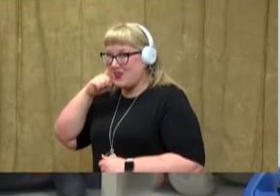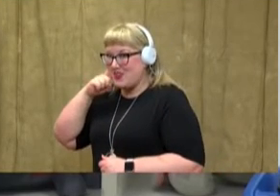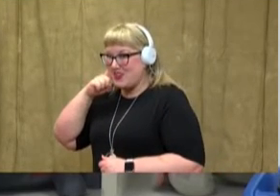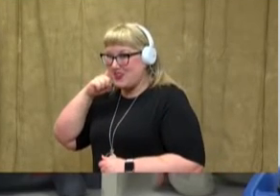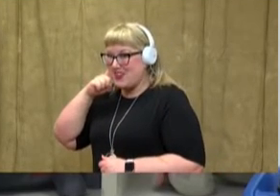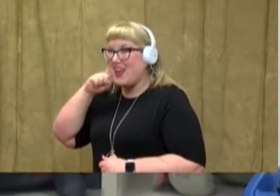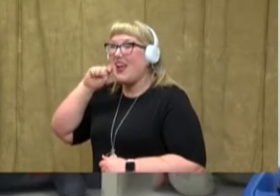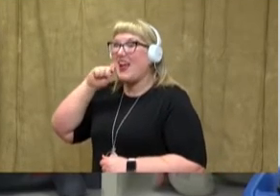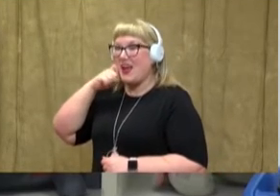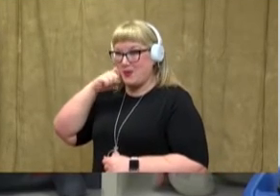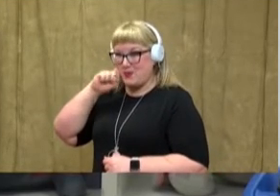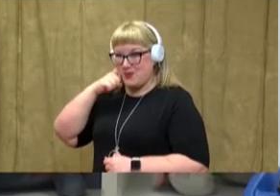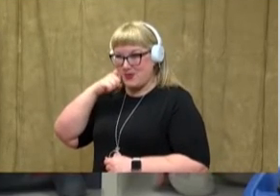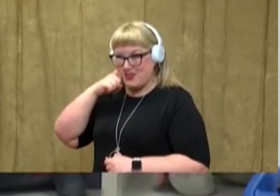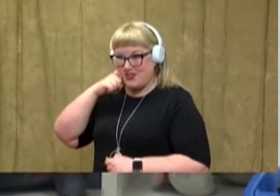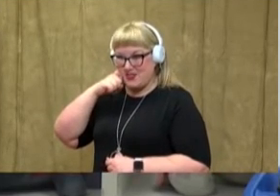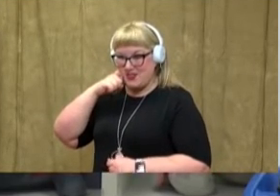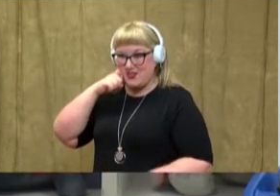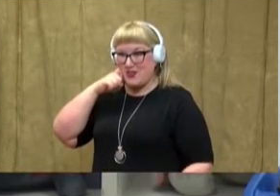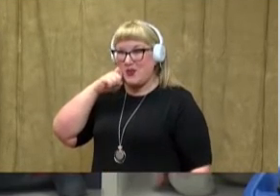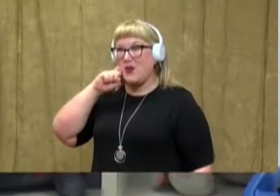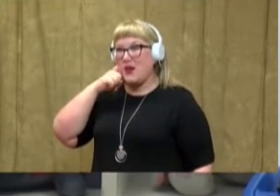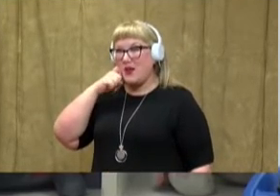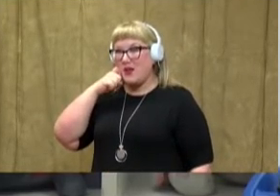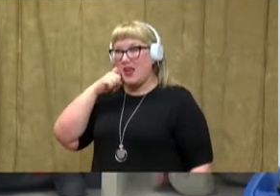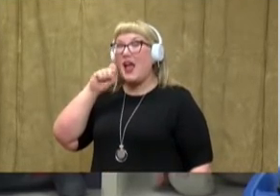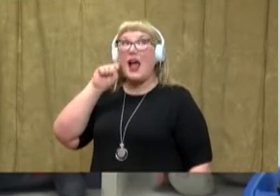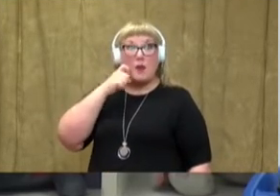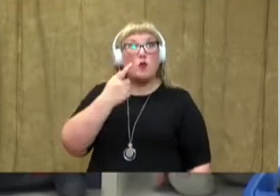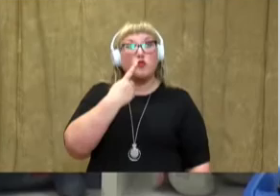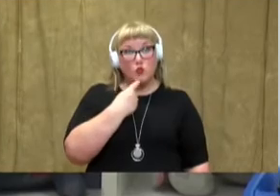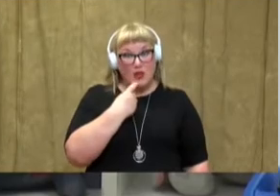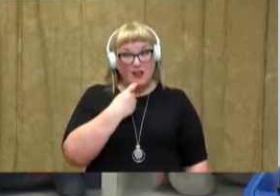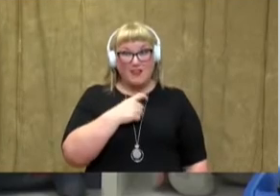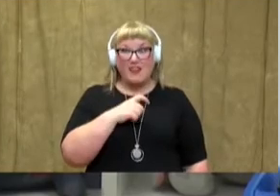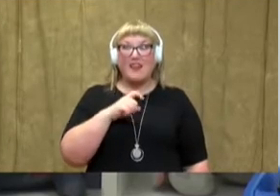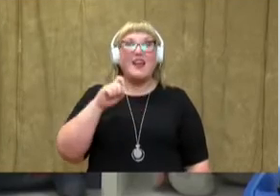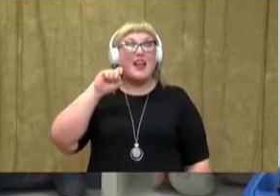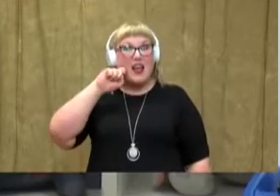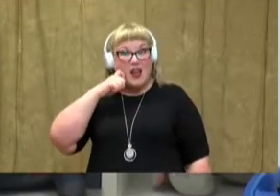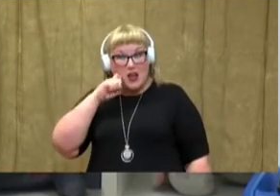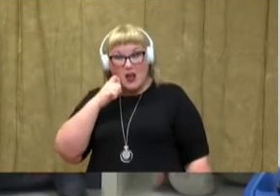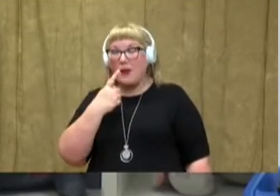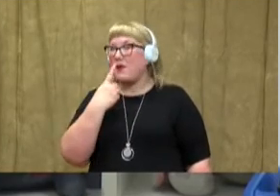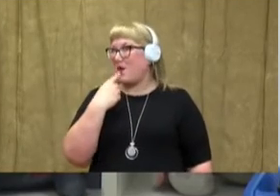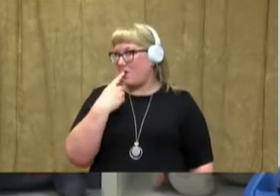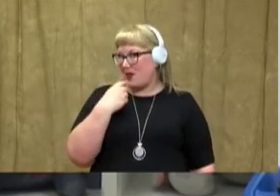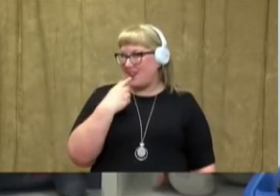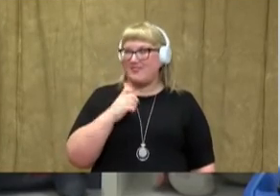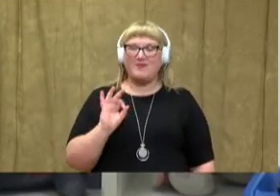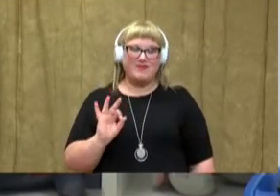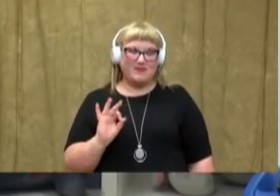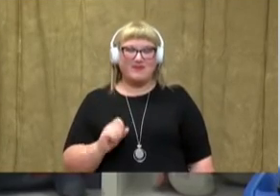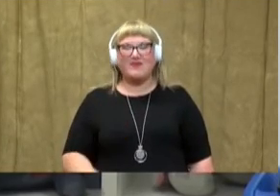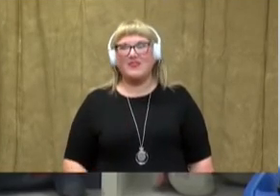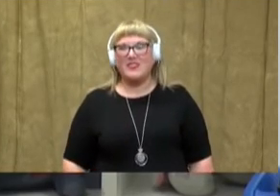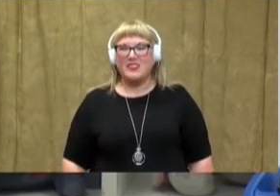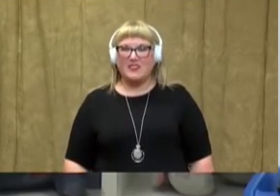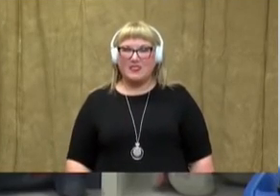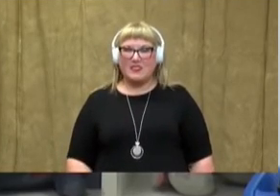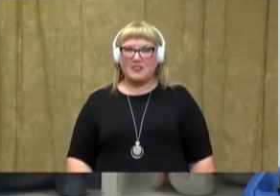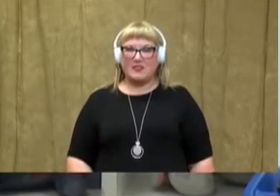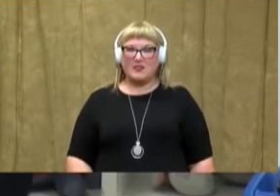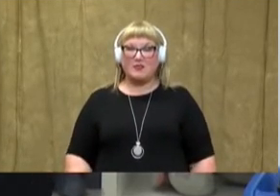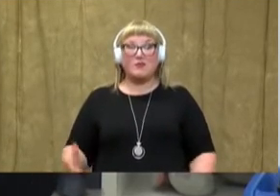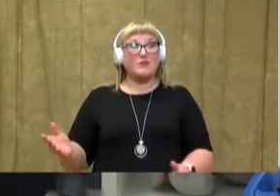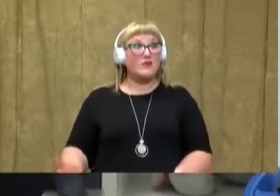apple. La manzana es roja. Say la manzana es roja. Muy bien.